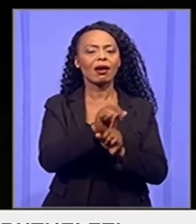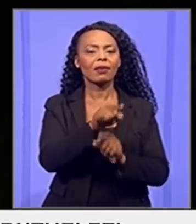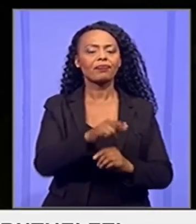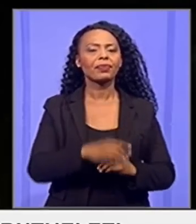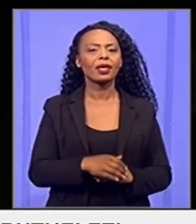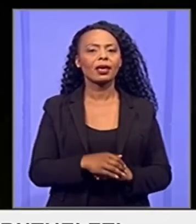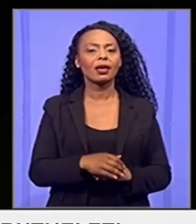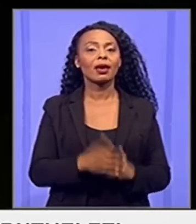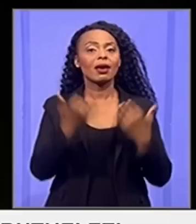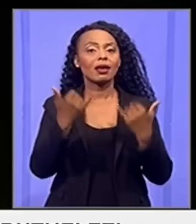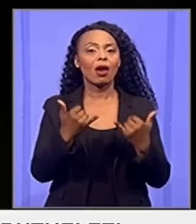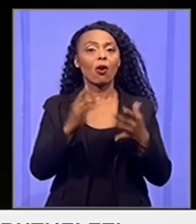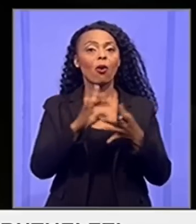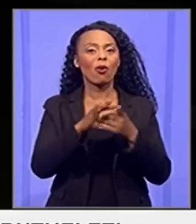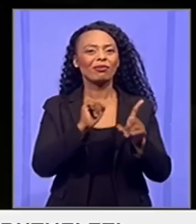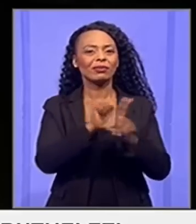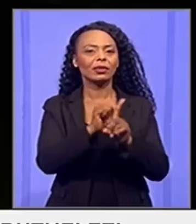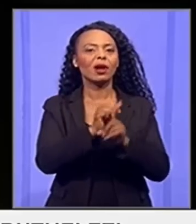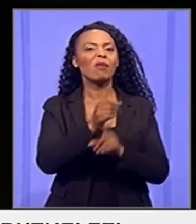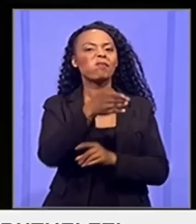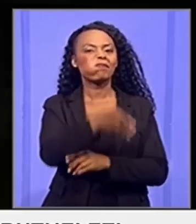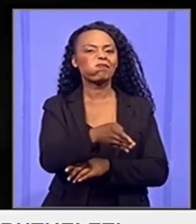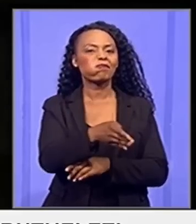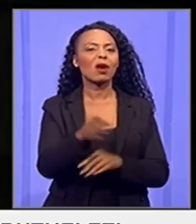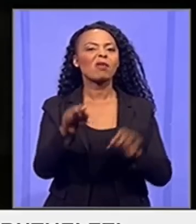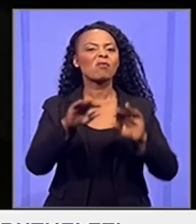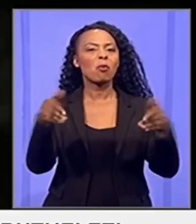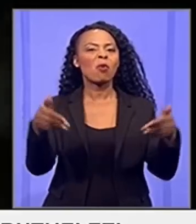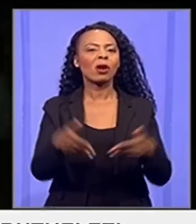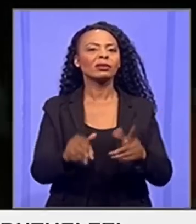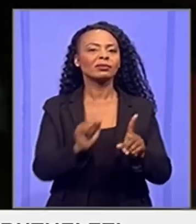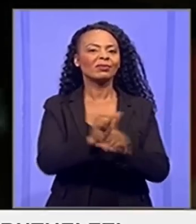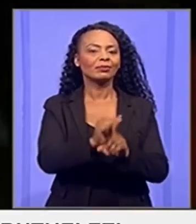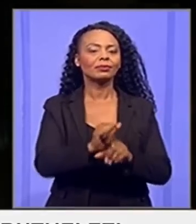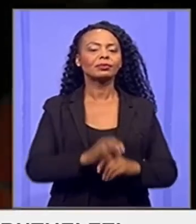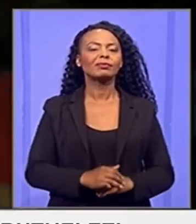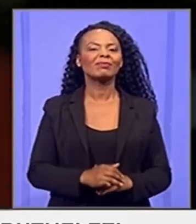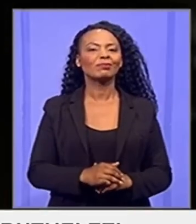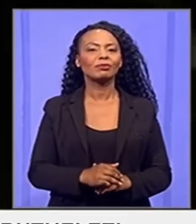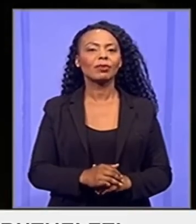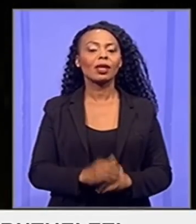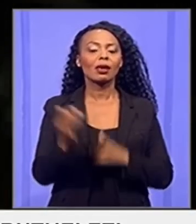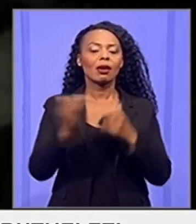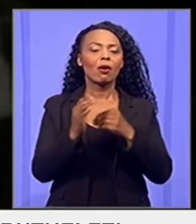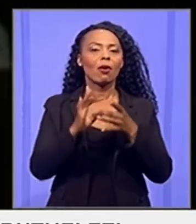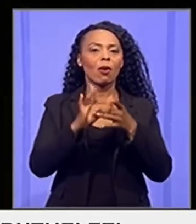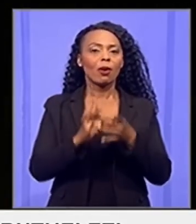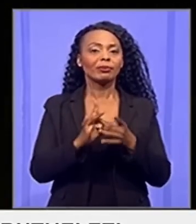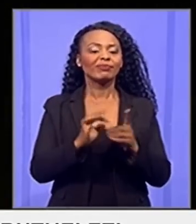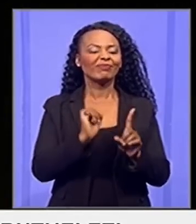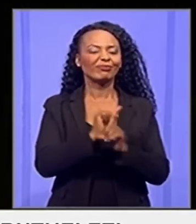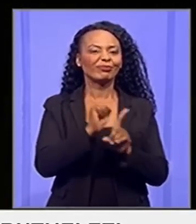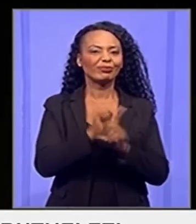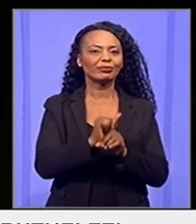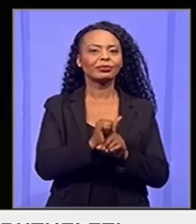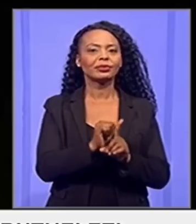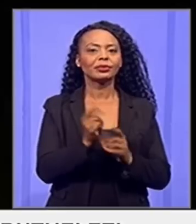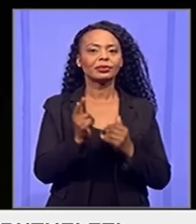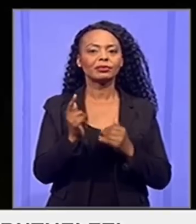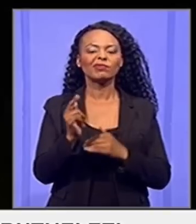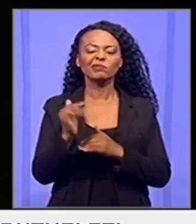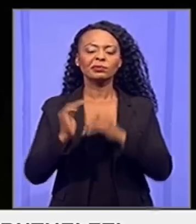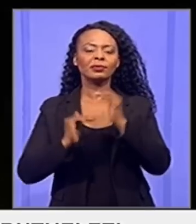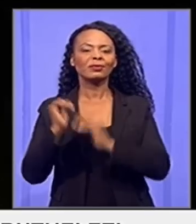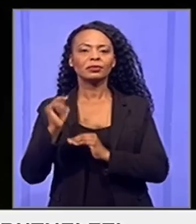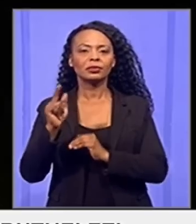o ko lelapeng la batsadi ba gagwe mme ra itse gore mo thoko ga lelapa la gagwe ke lelapa la batsadi ba gagwe bo